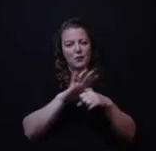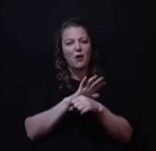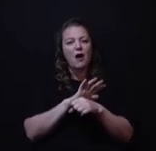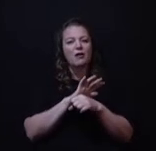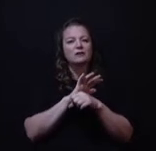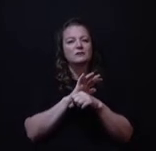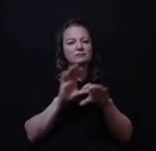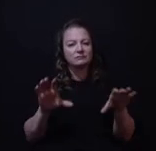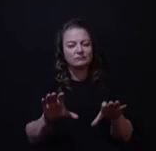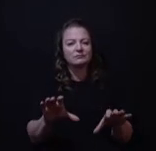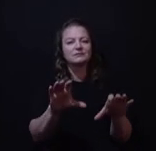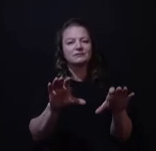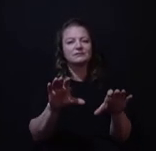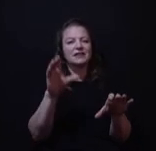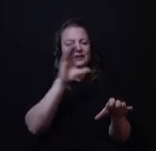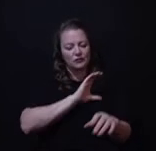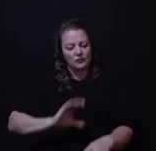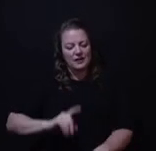head?